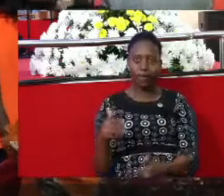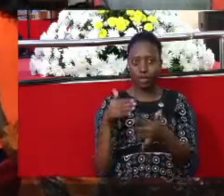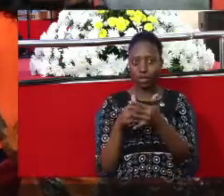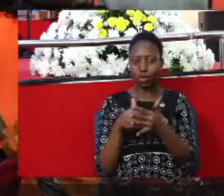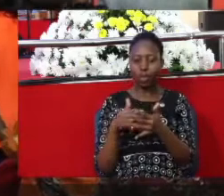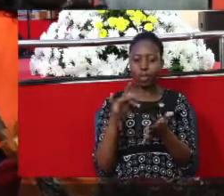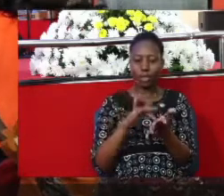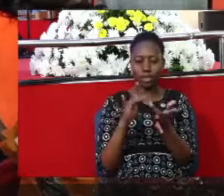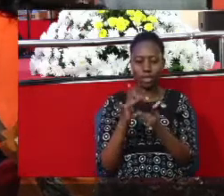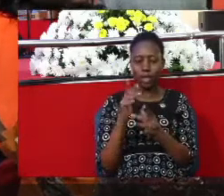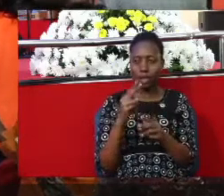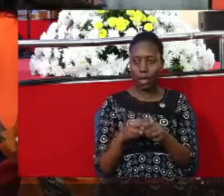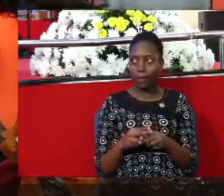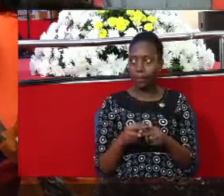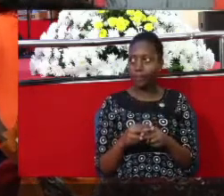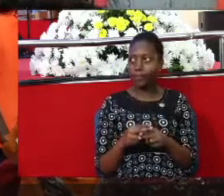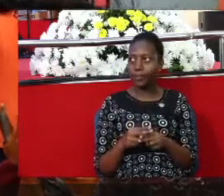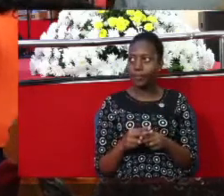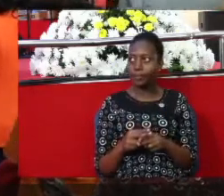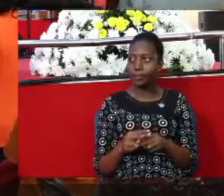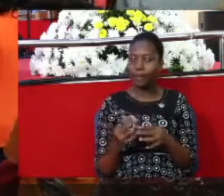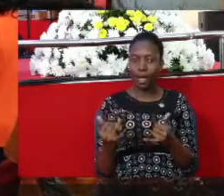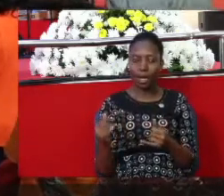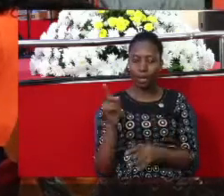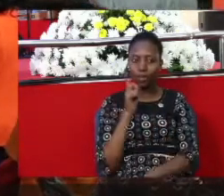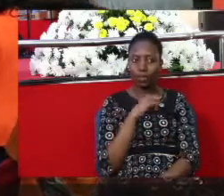name. Let's finish with Psalm 65, verse 11.